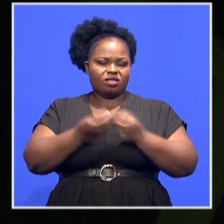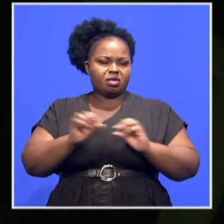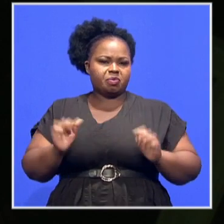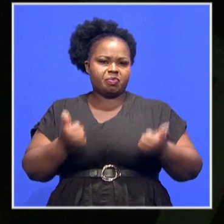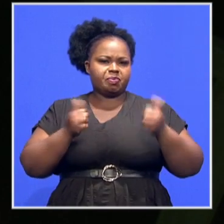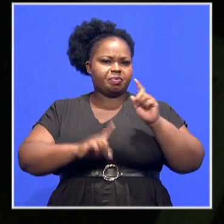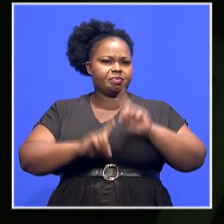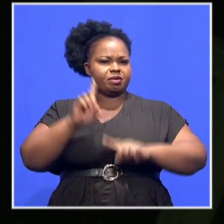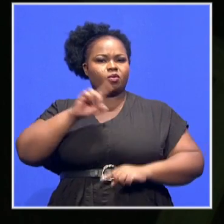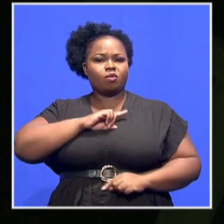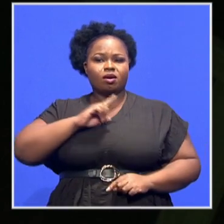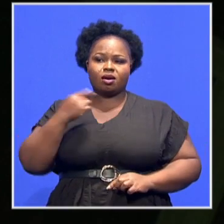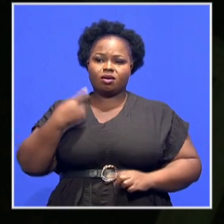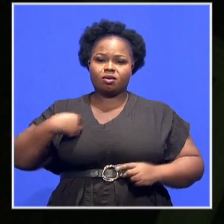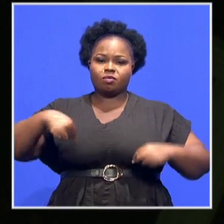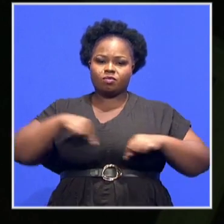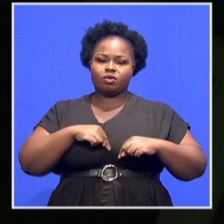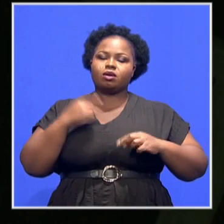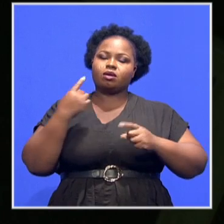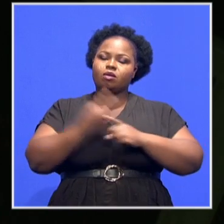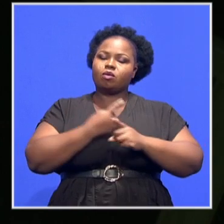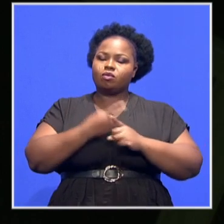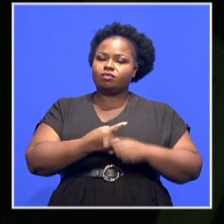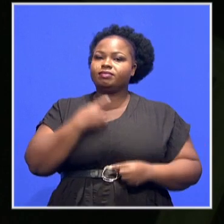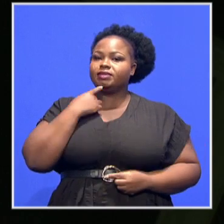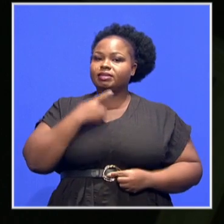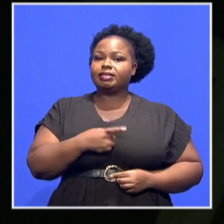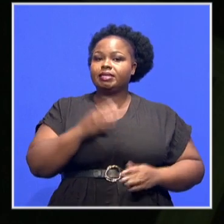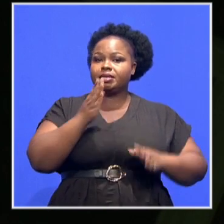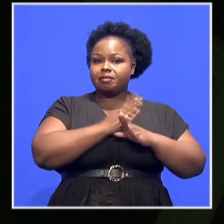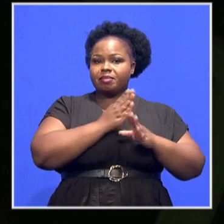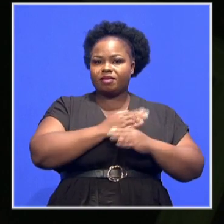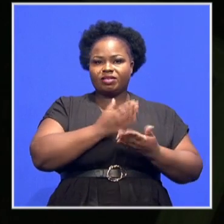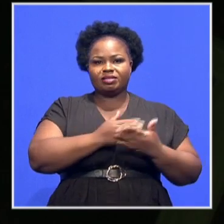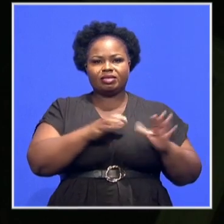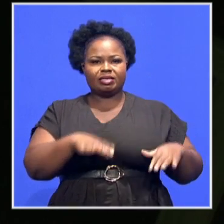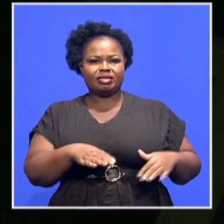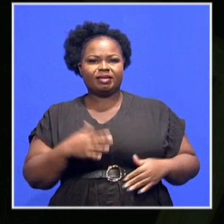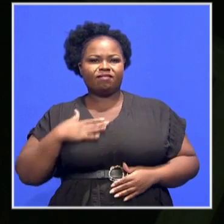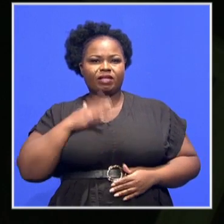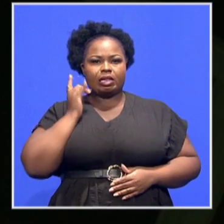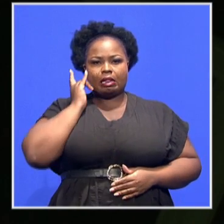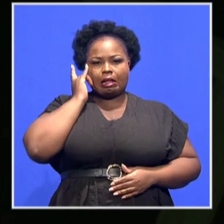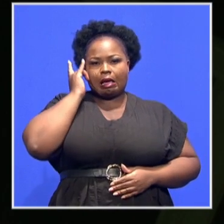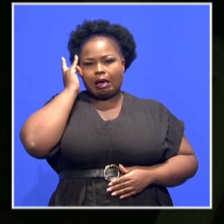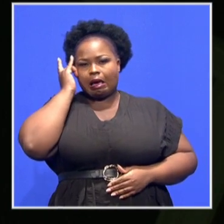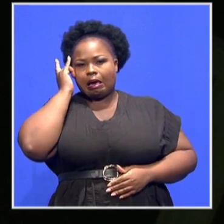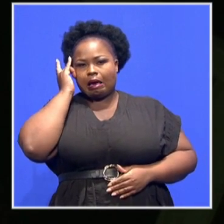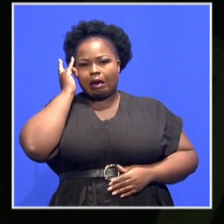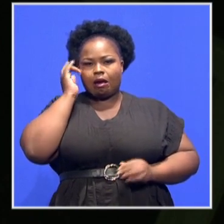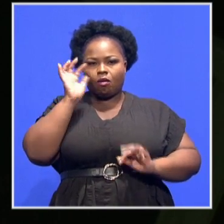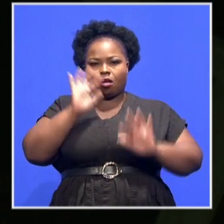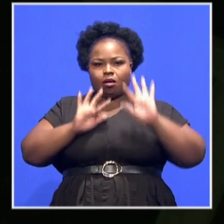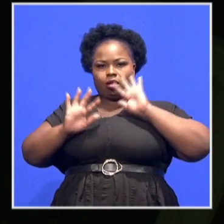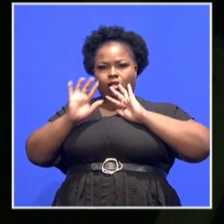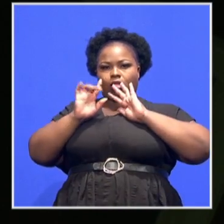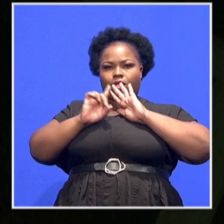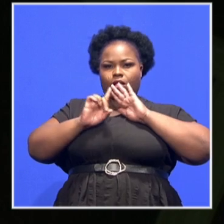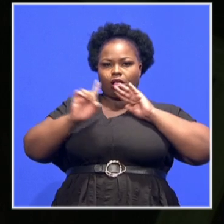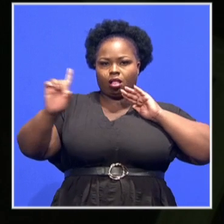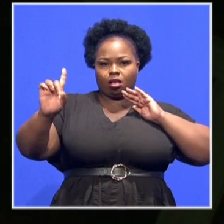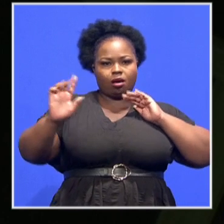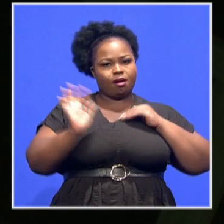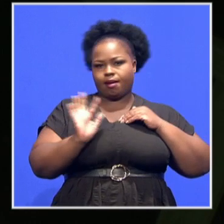we've often said we want the private sector not to feel shy, not to stand back, but